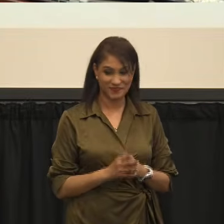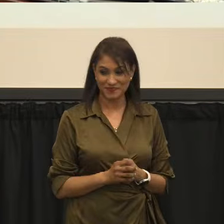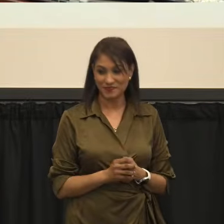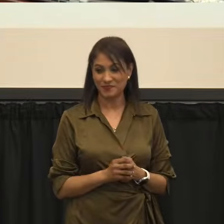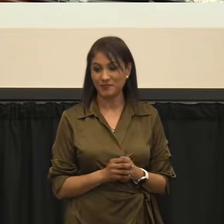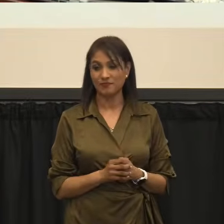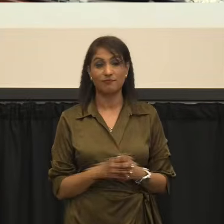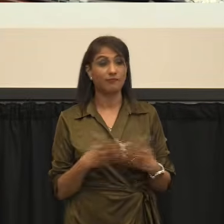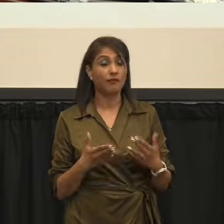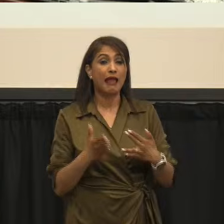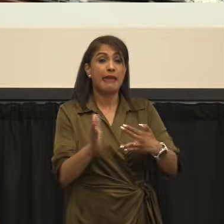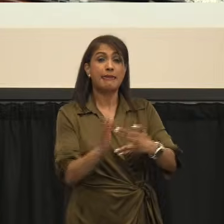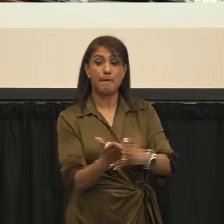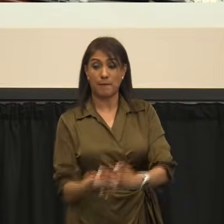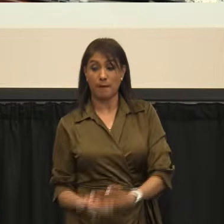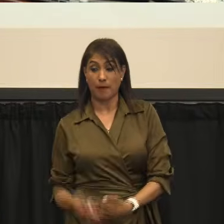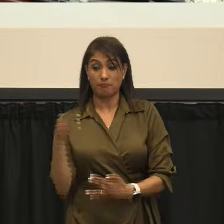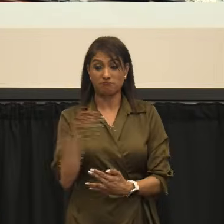relationships.